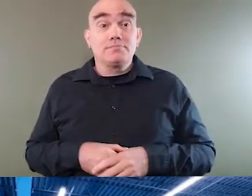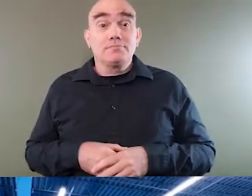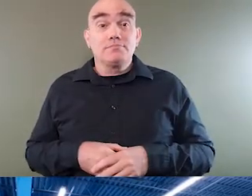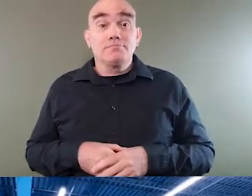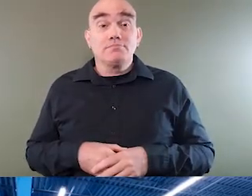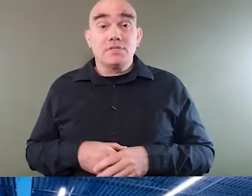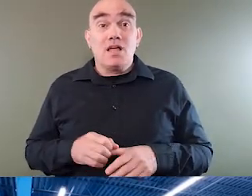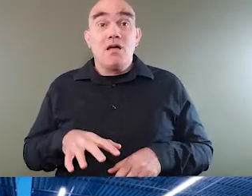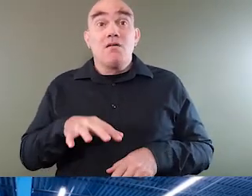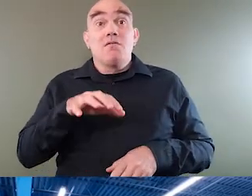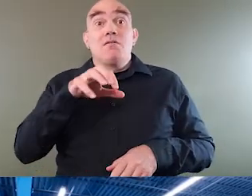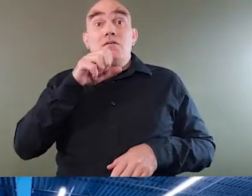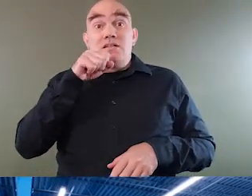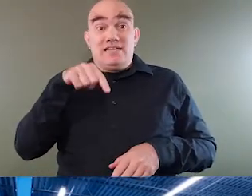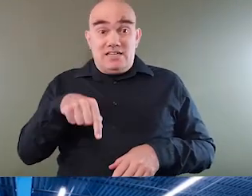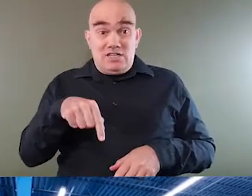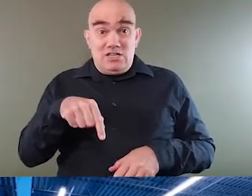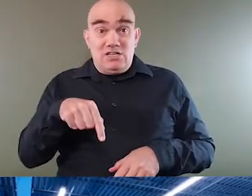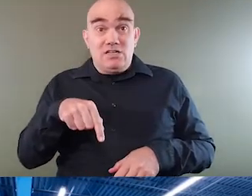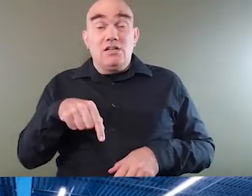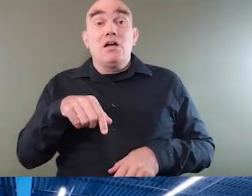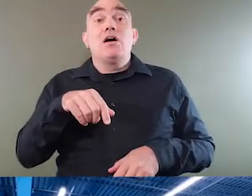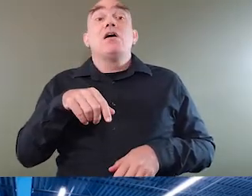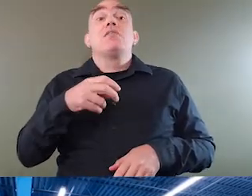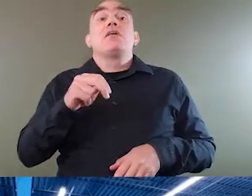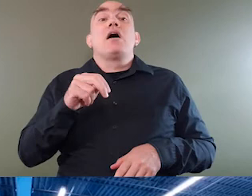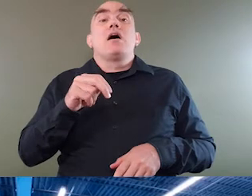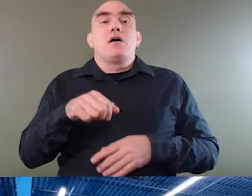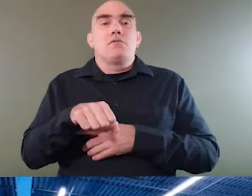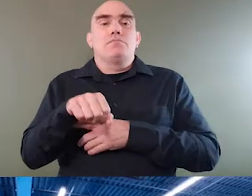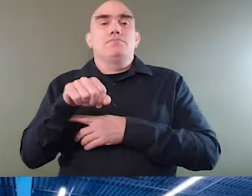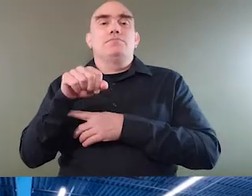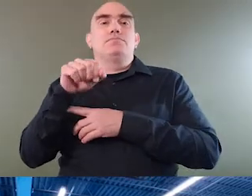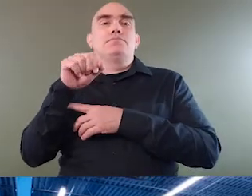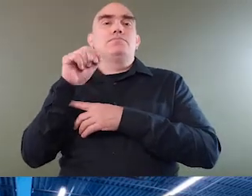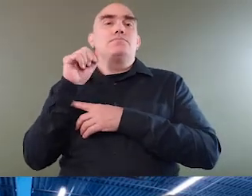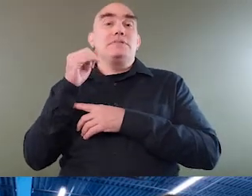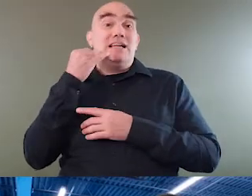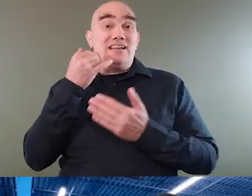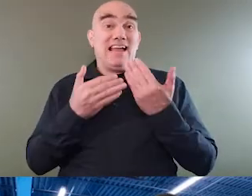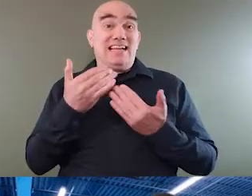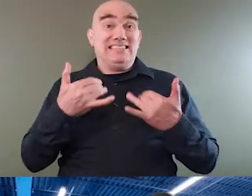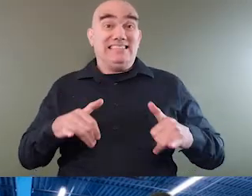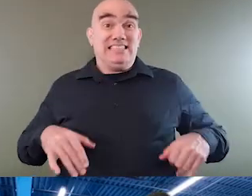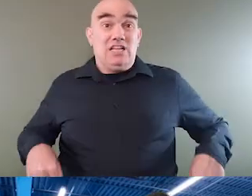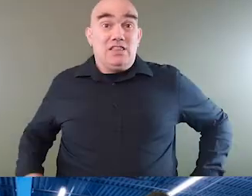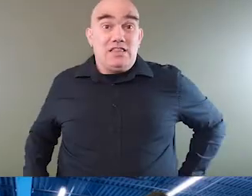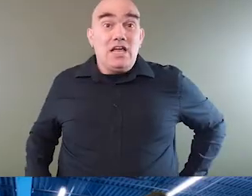Take a breath here and inhale, come back up. Let your hands lead if your hands are behind you.